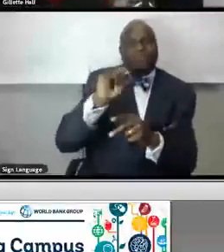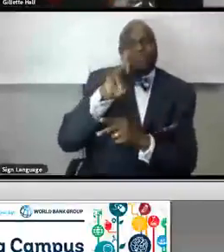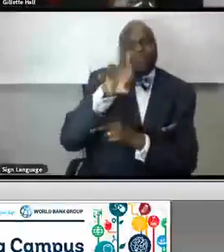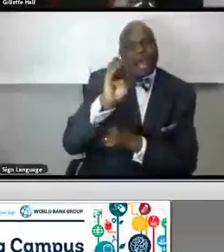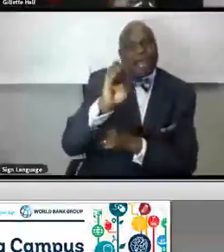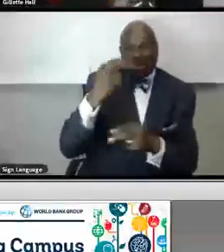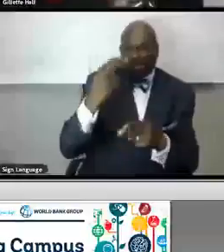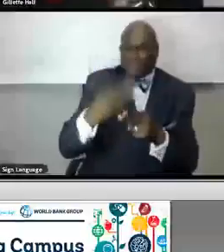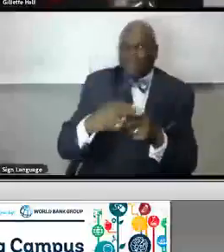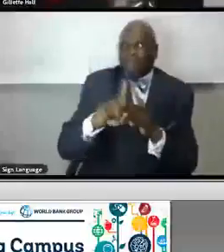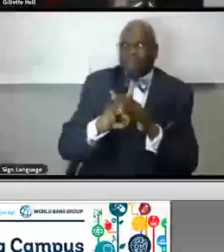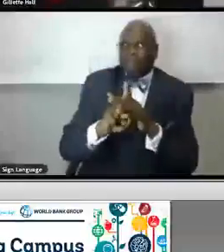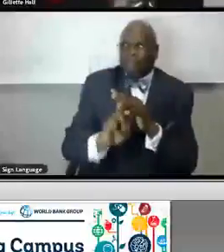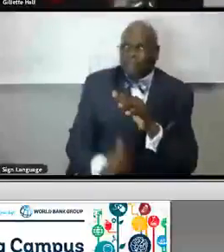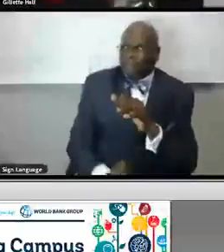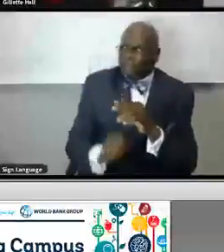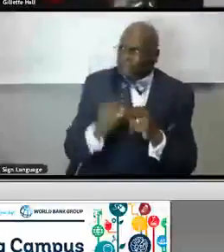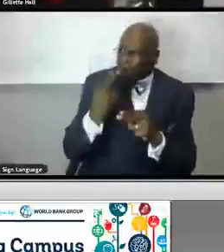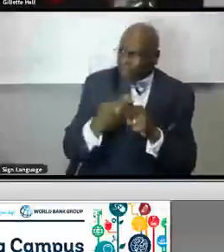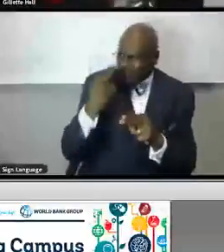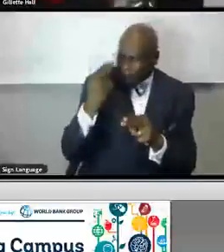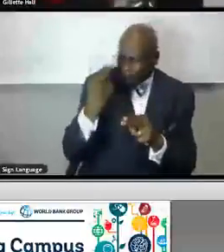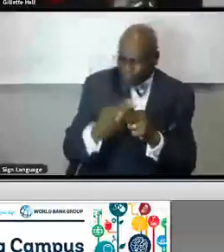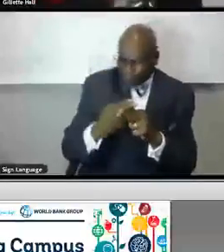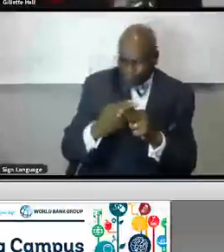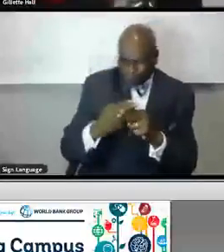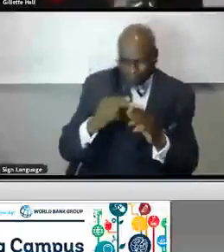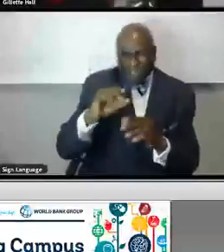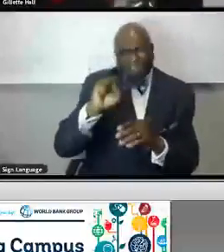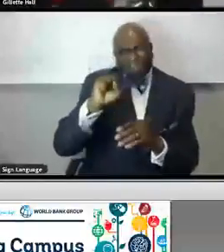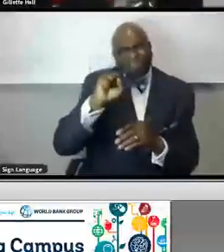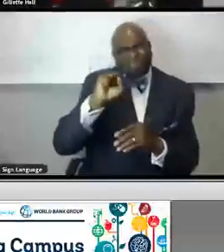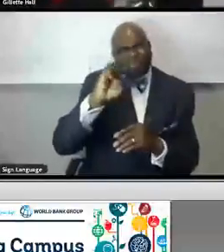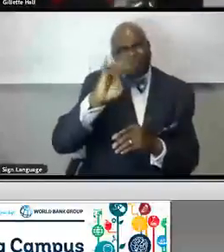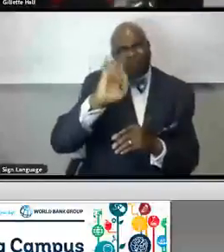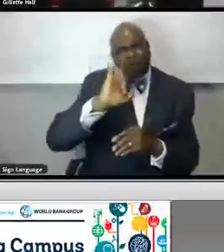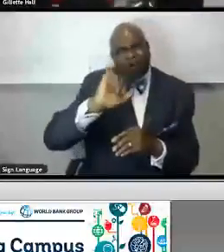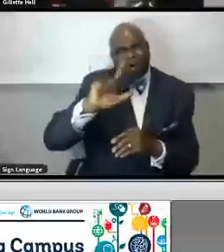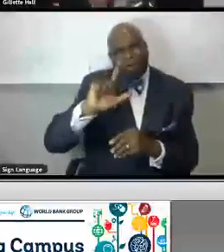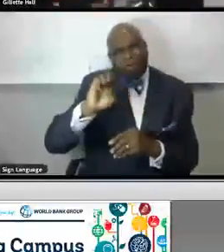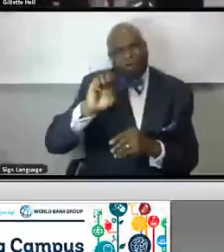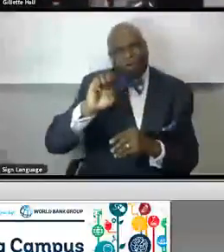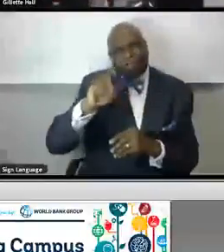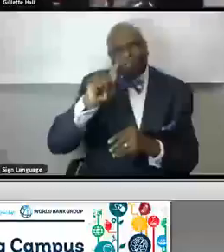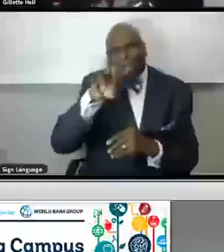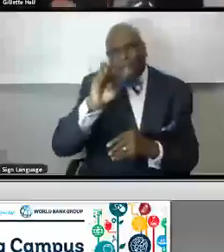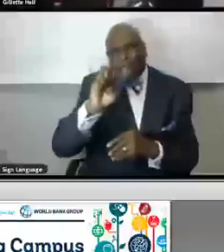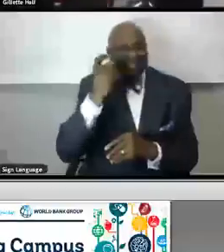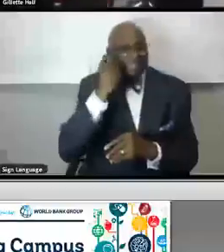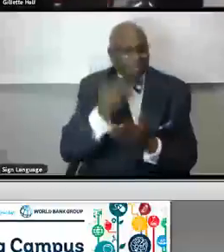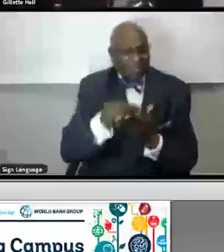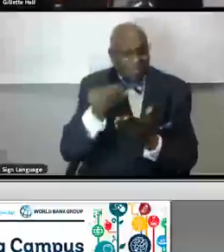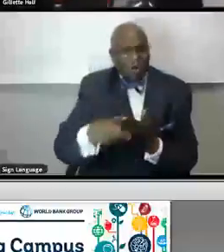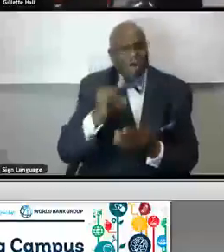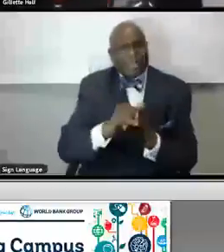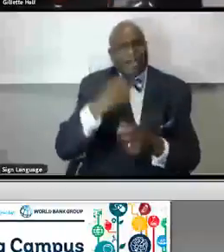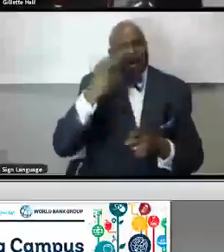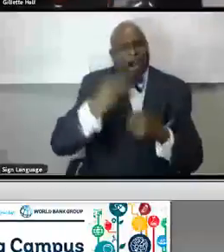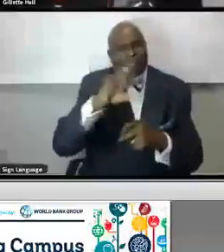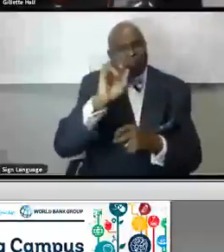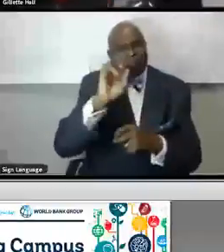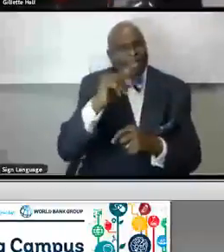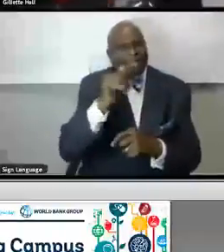the name is escaping the Seminole tribe, just bought Hard Rock